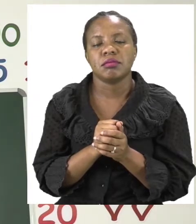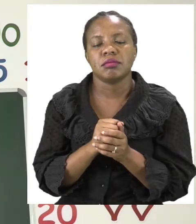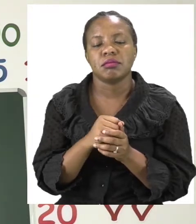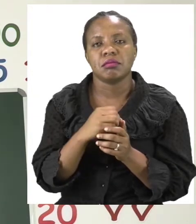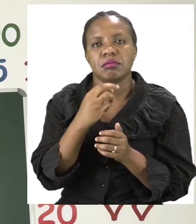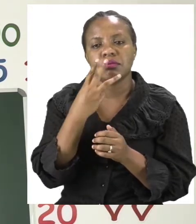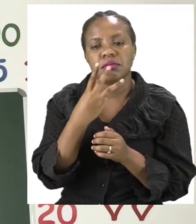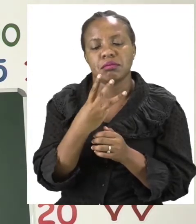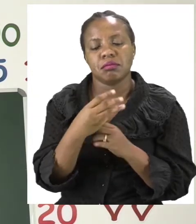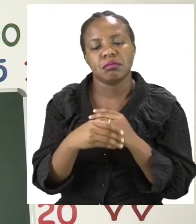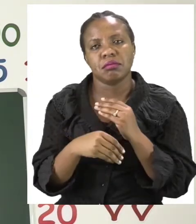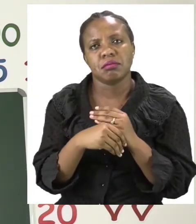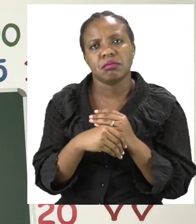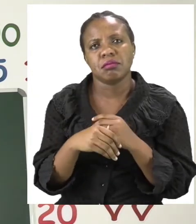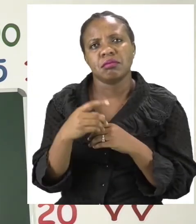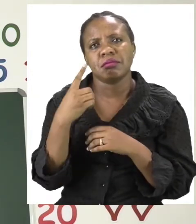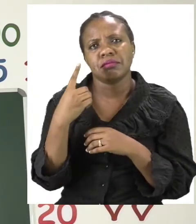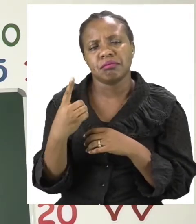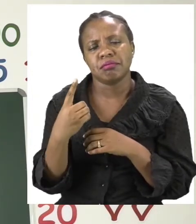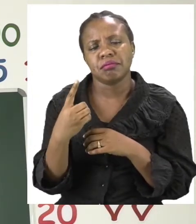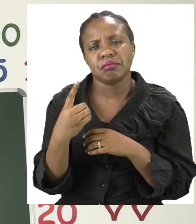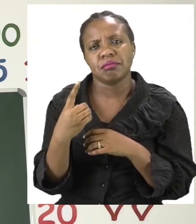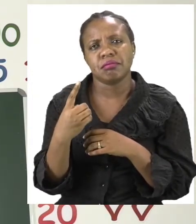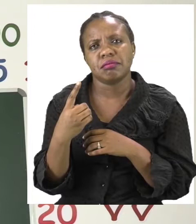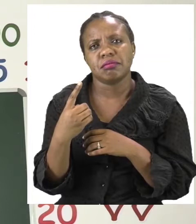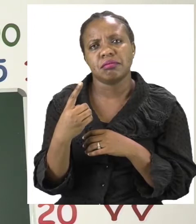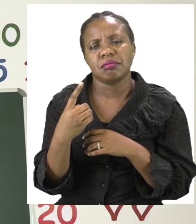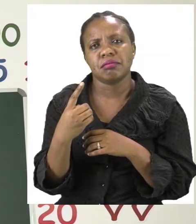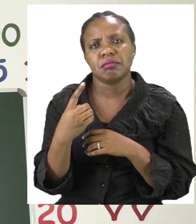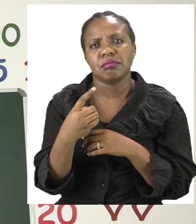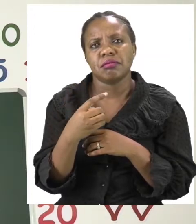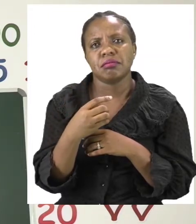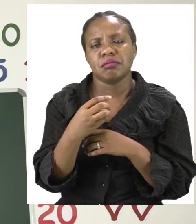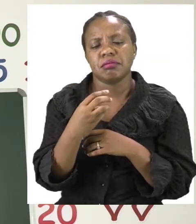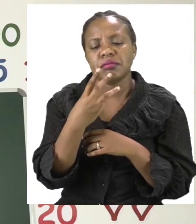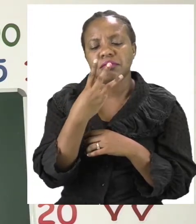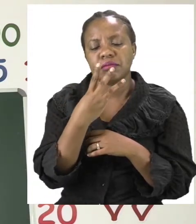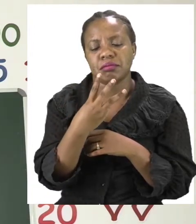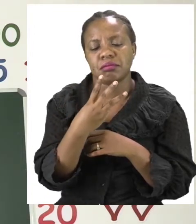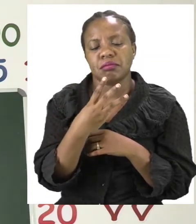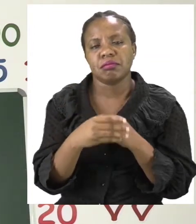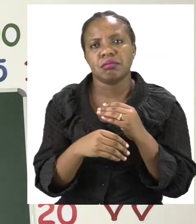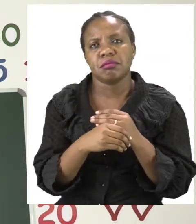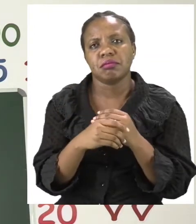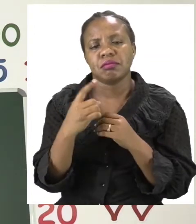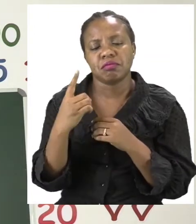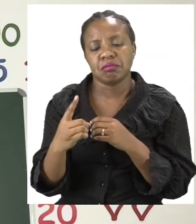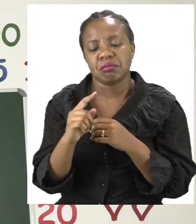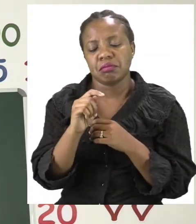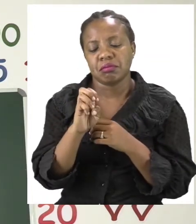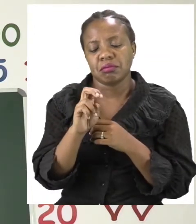3 plus 1. So 3 plus 1 with our tens gives